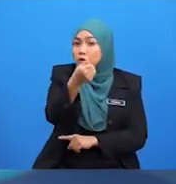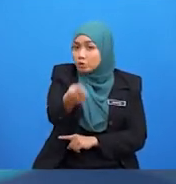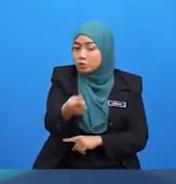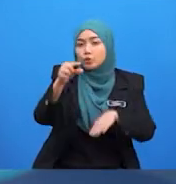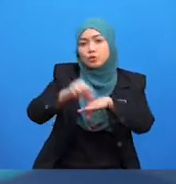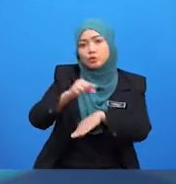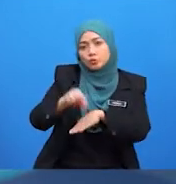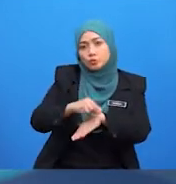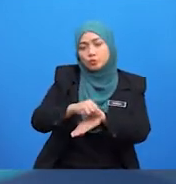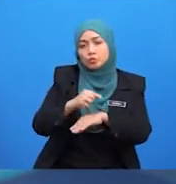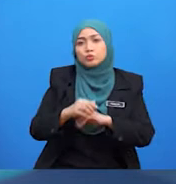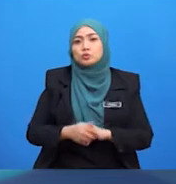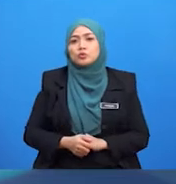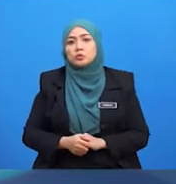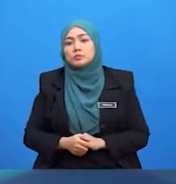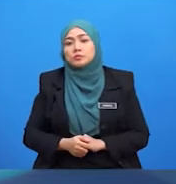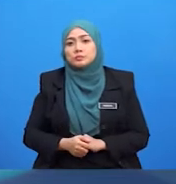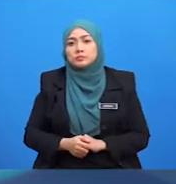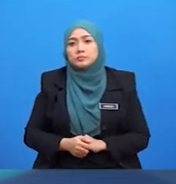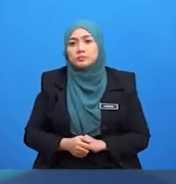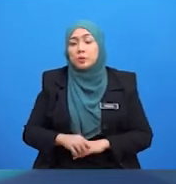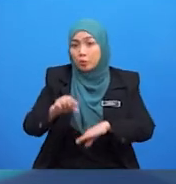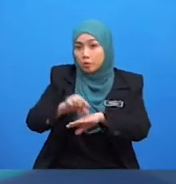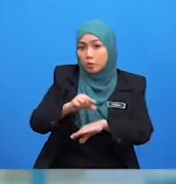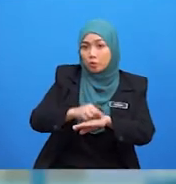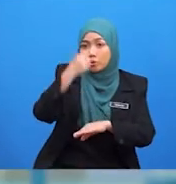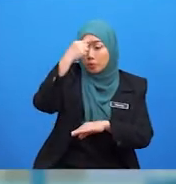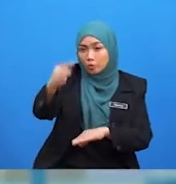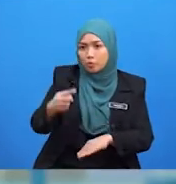the transportations that you thought of.